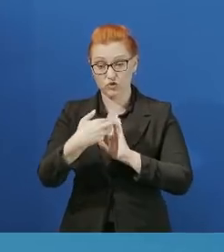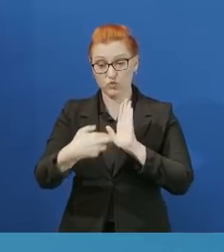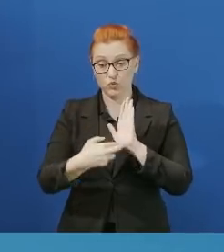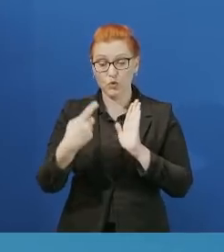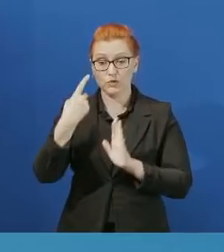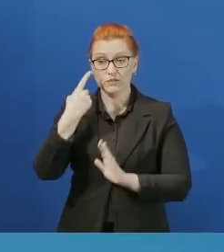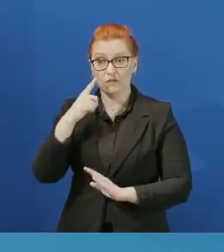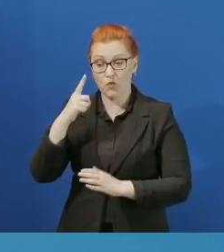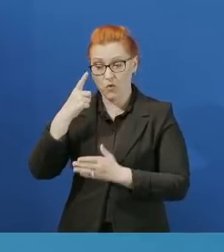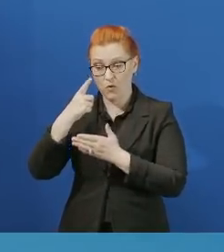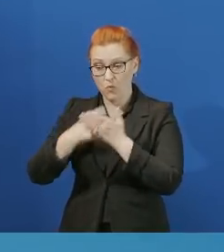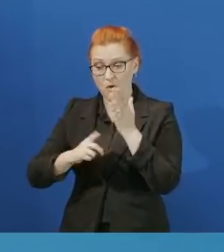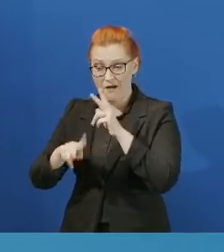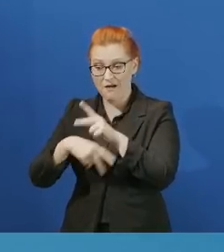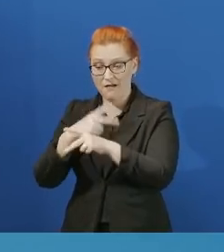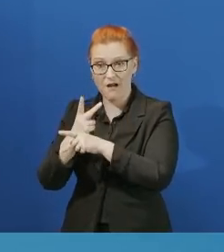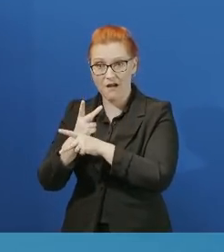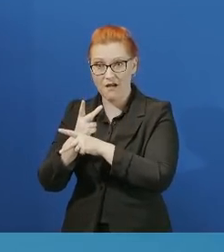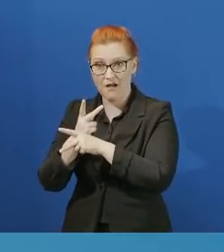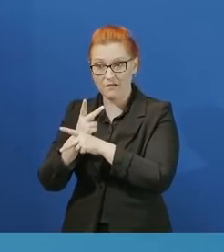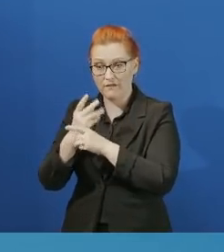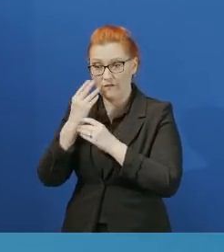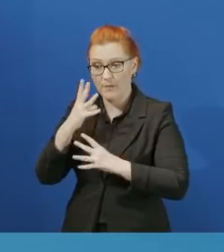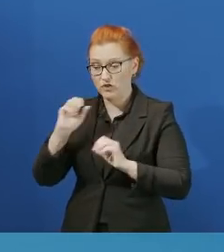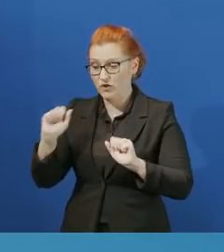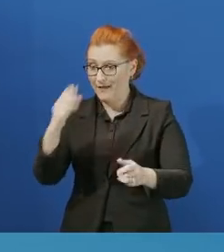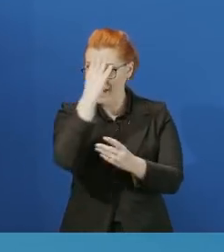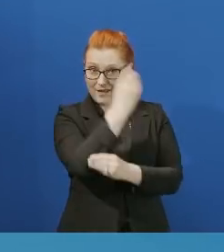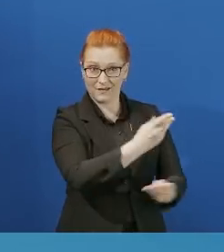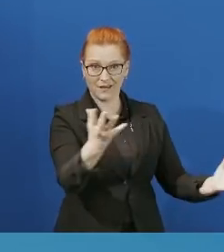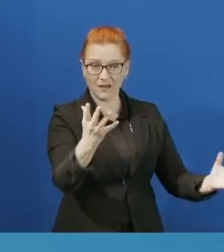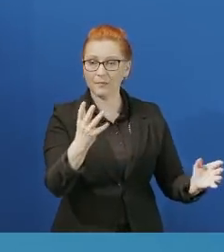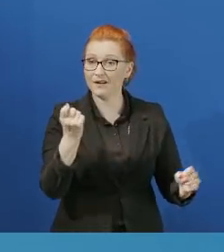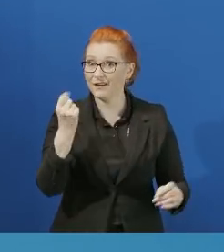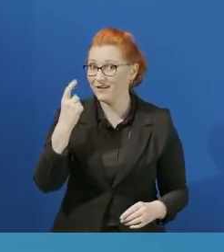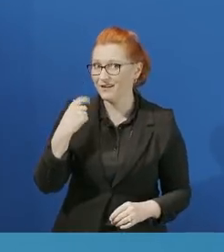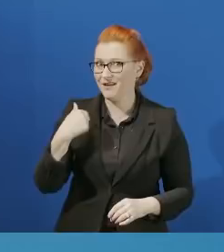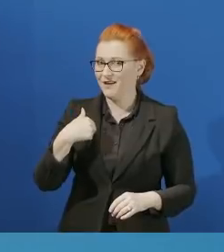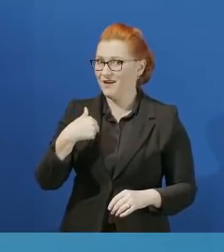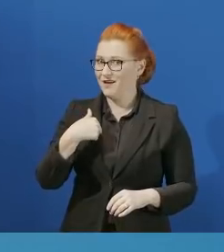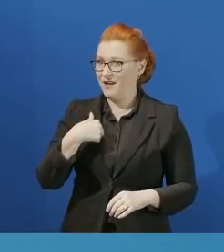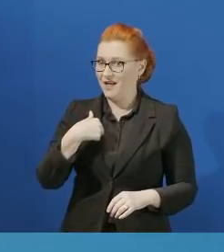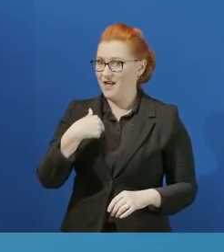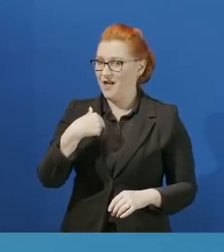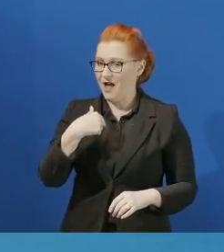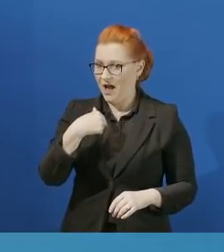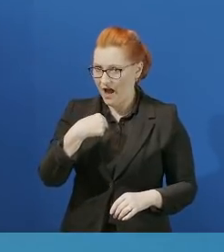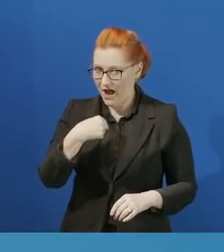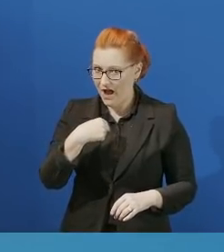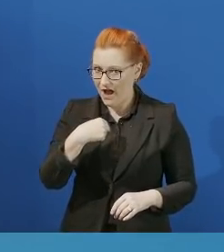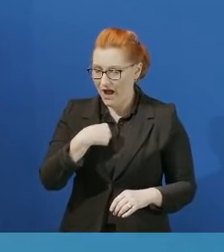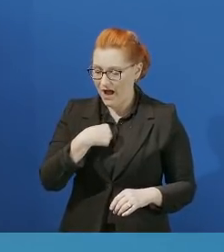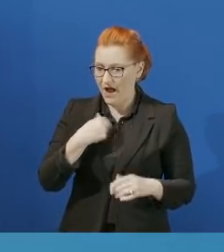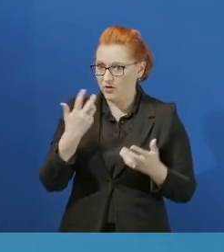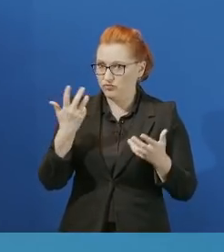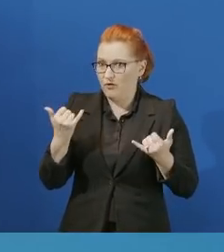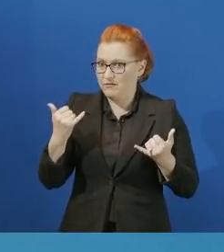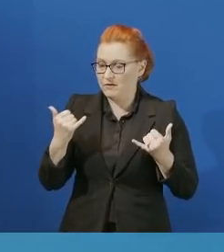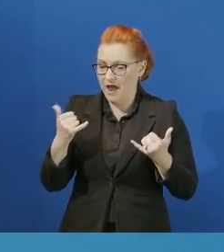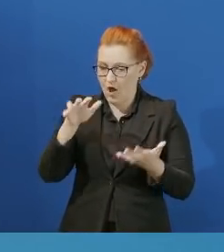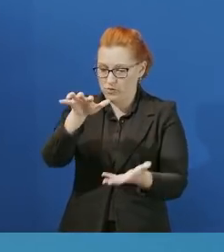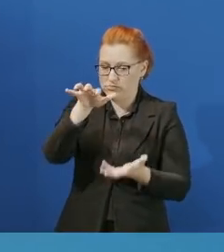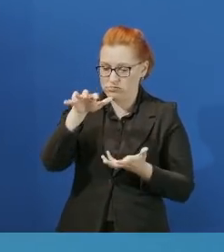of communicable disease data, and I don't think people want their home addresses released with that data. Well, Dr. Chris, we have